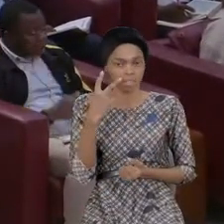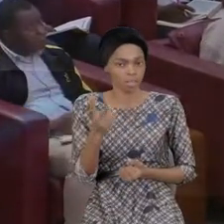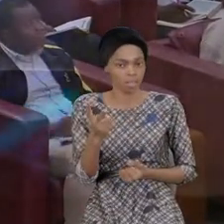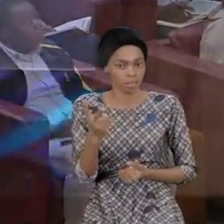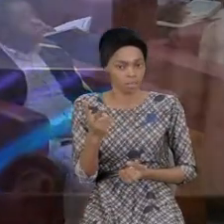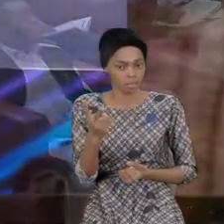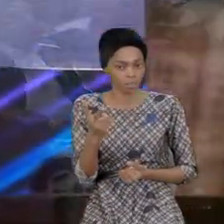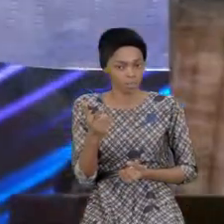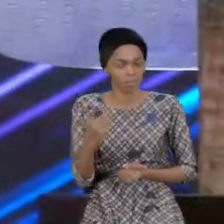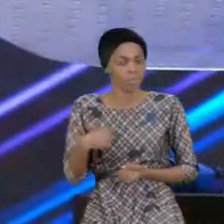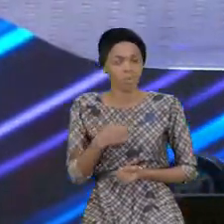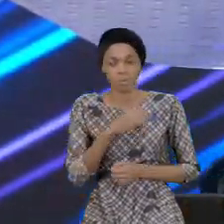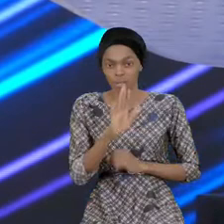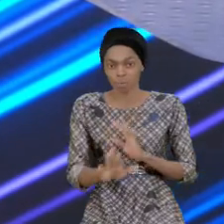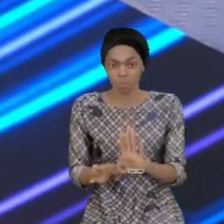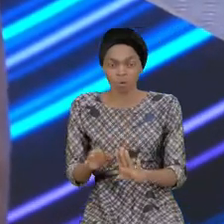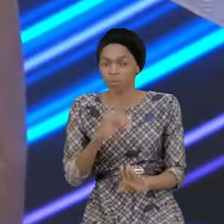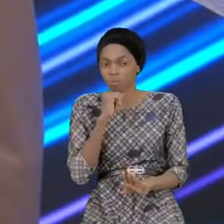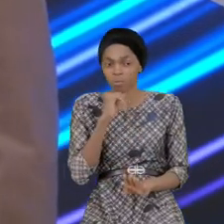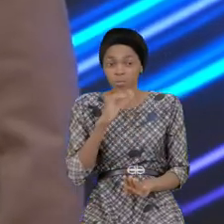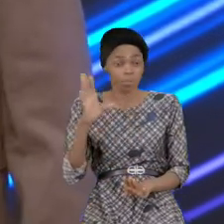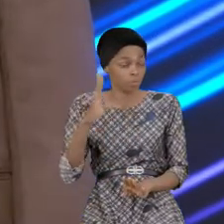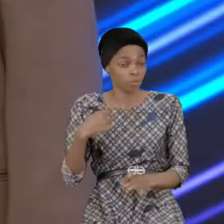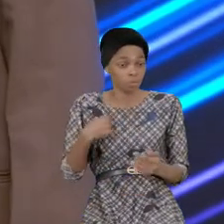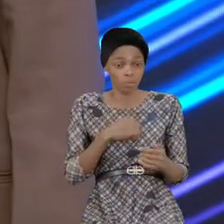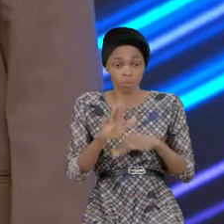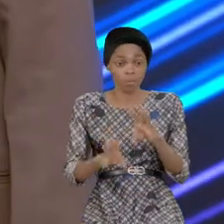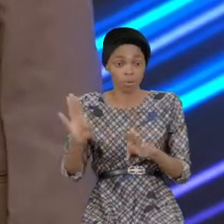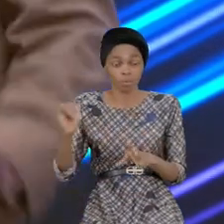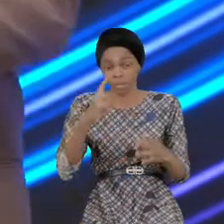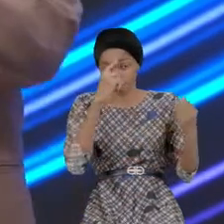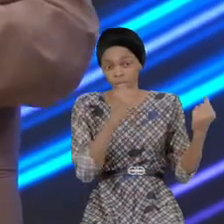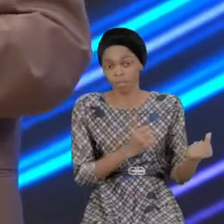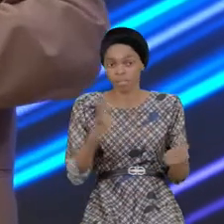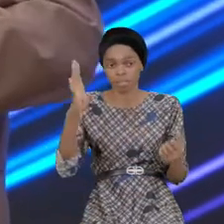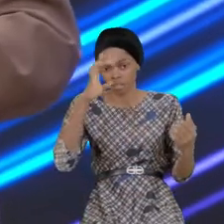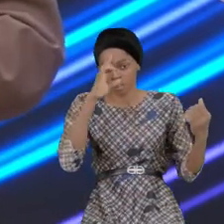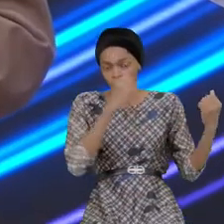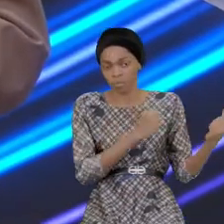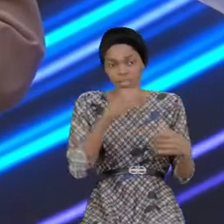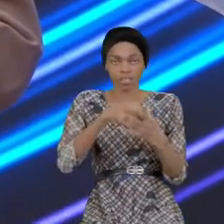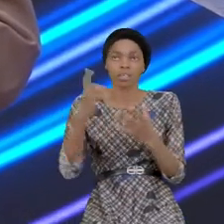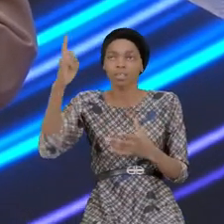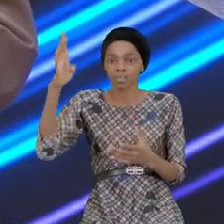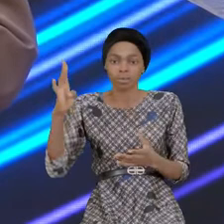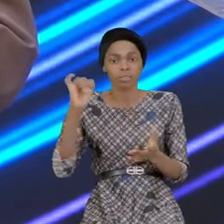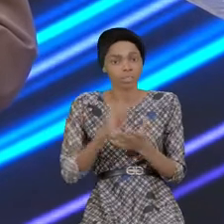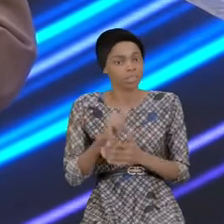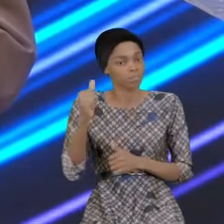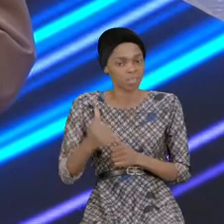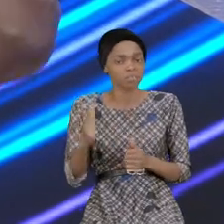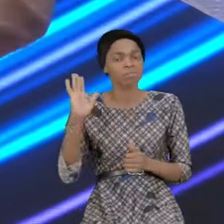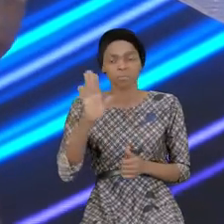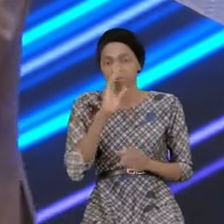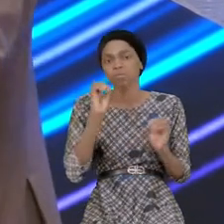sight. We walk by faith. Faith in God that everything will be all